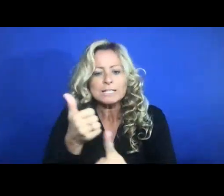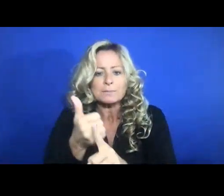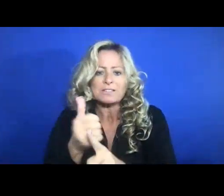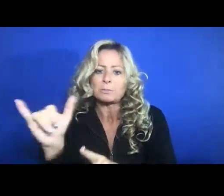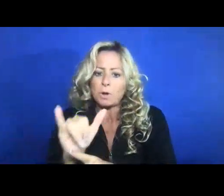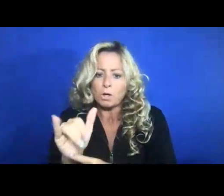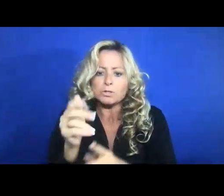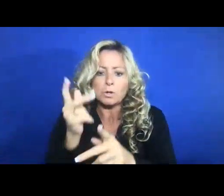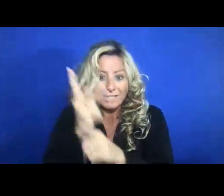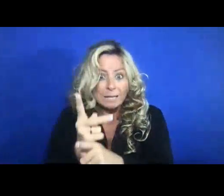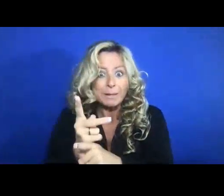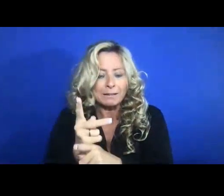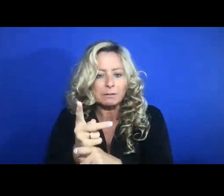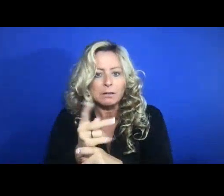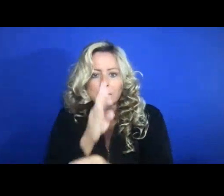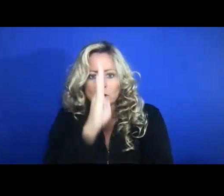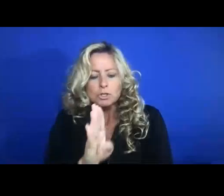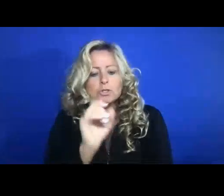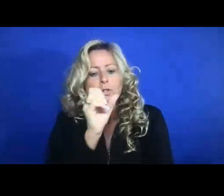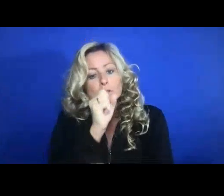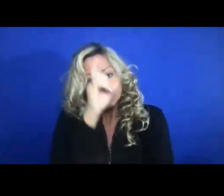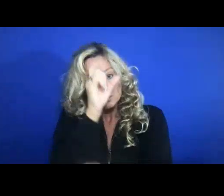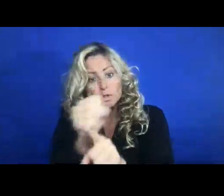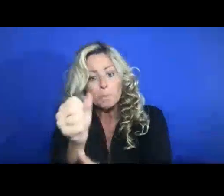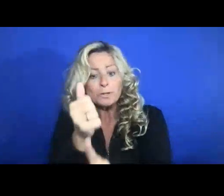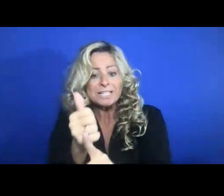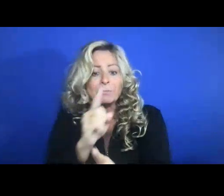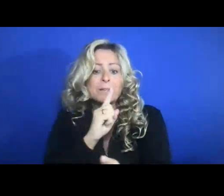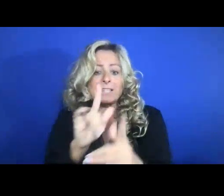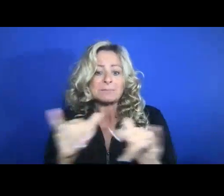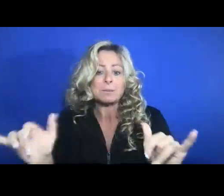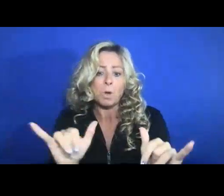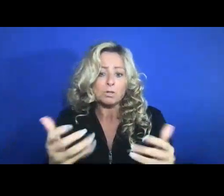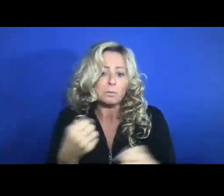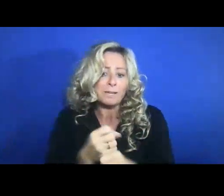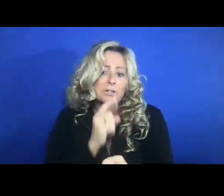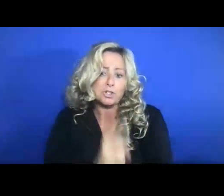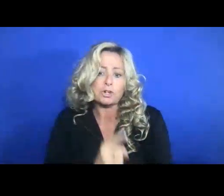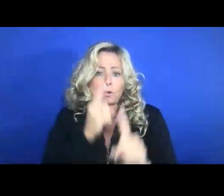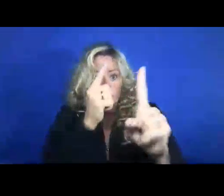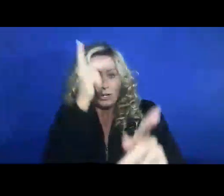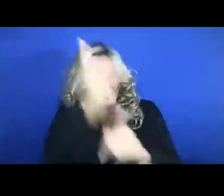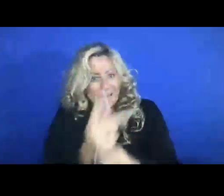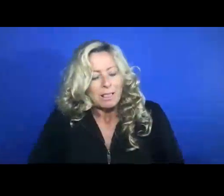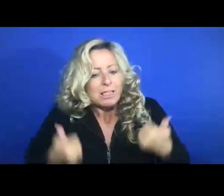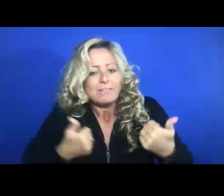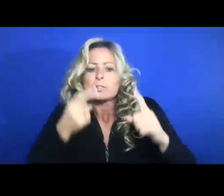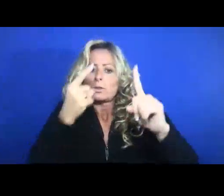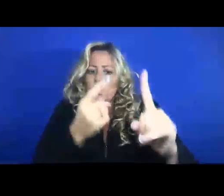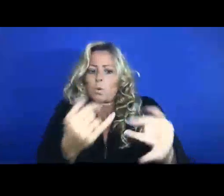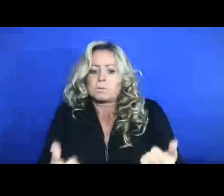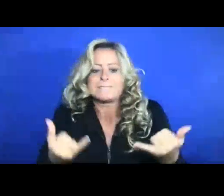The benefits of MOUD for me are immeasurable. So the life I live today is